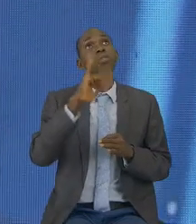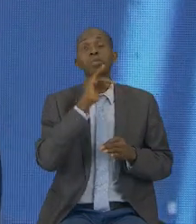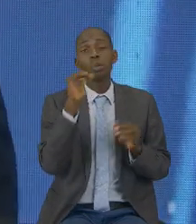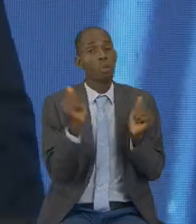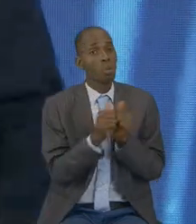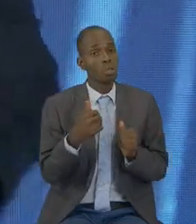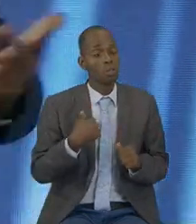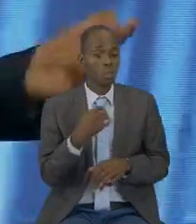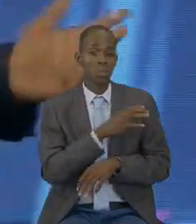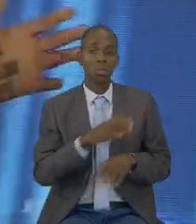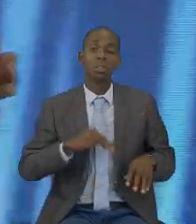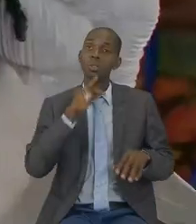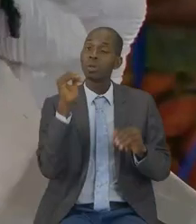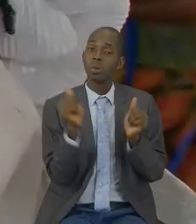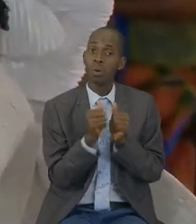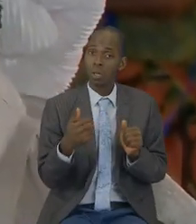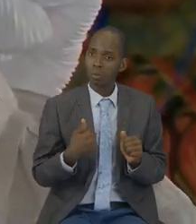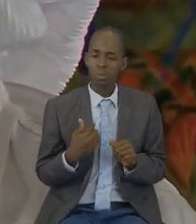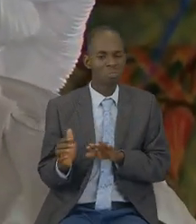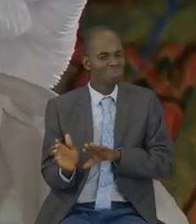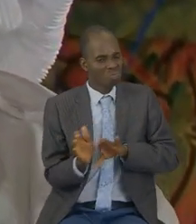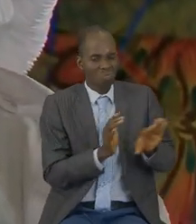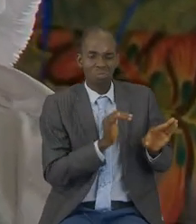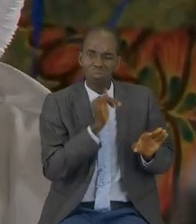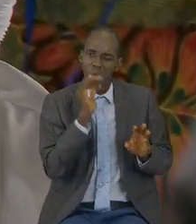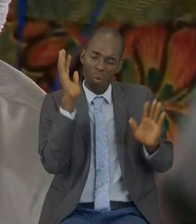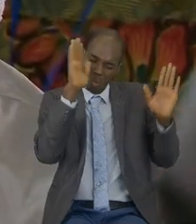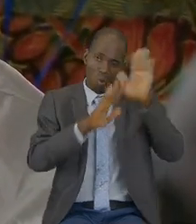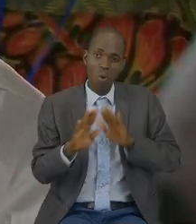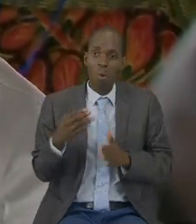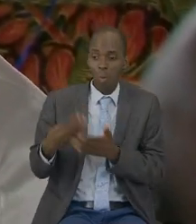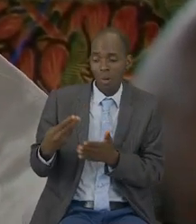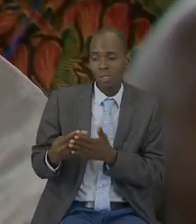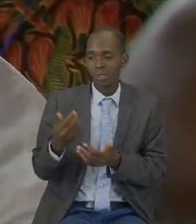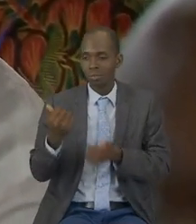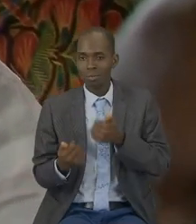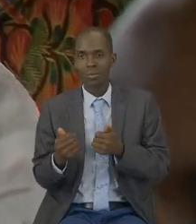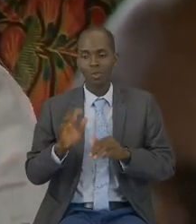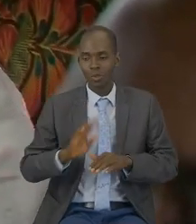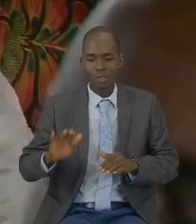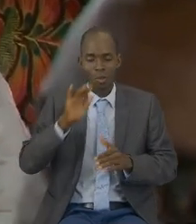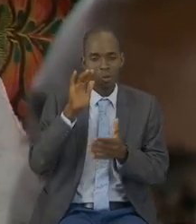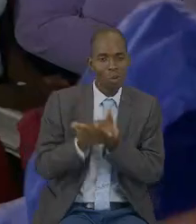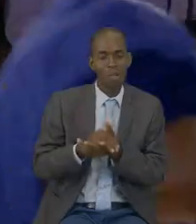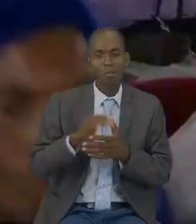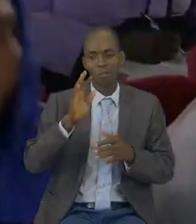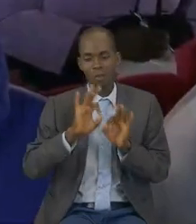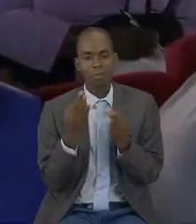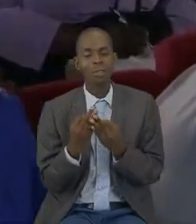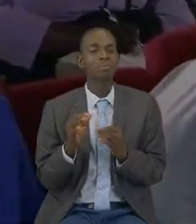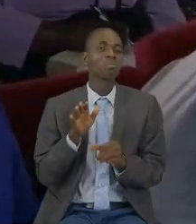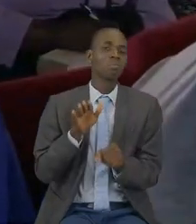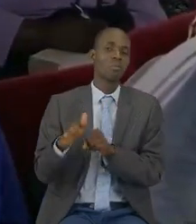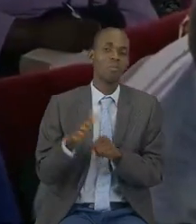is not there, what I have satisfies me. That's what Jesus said. And he said, what shall